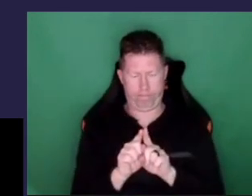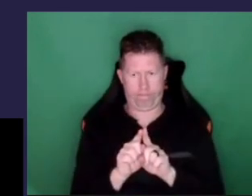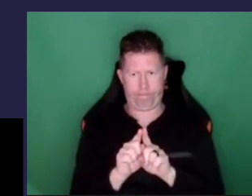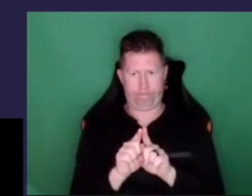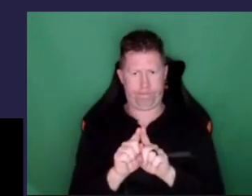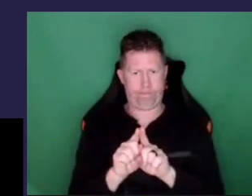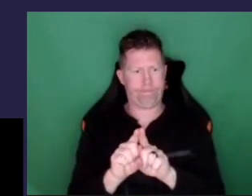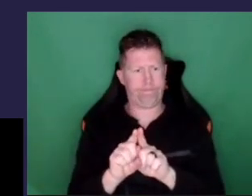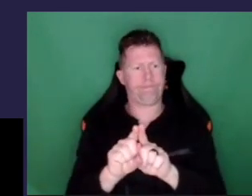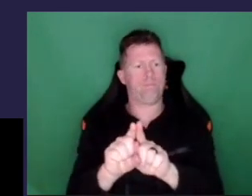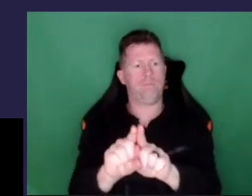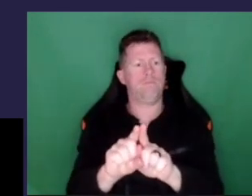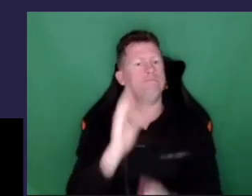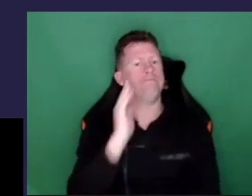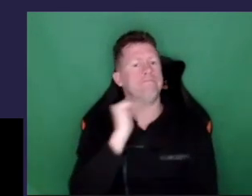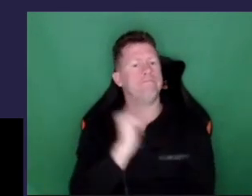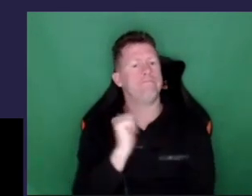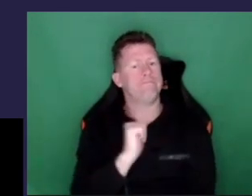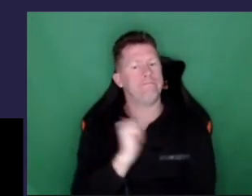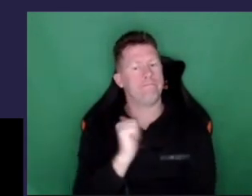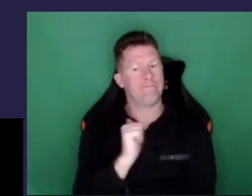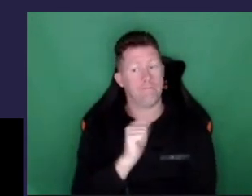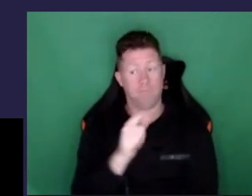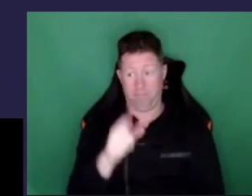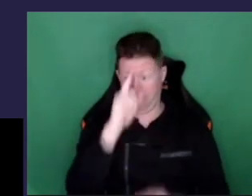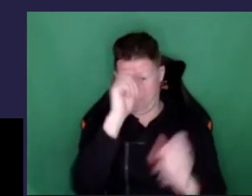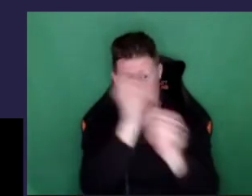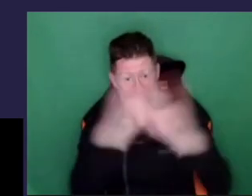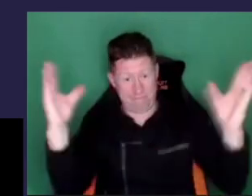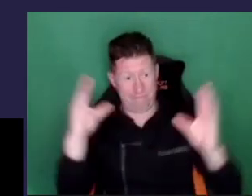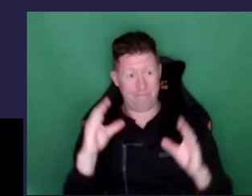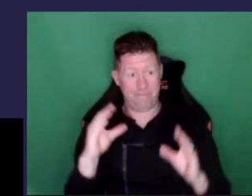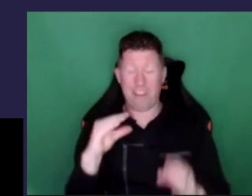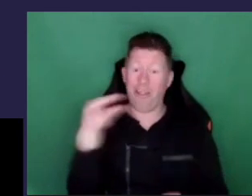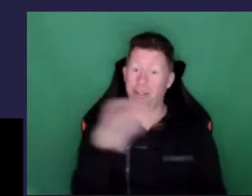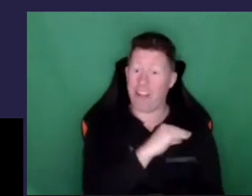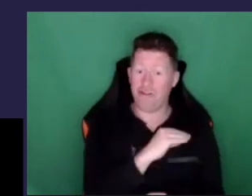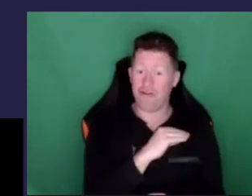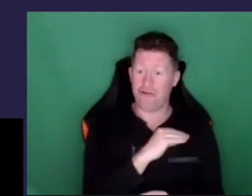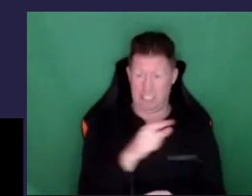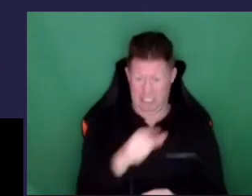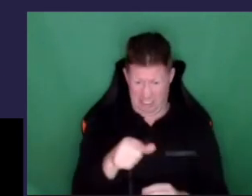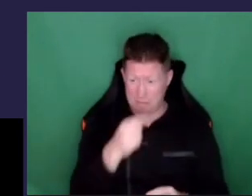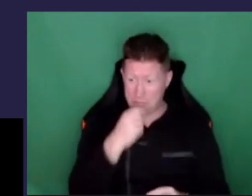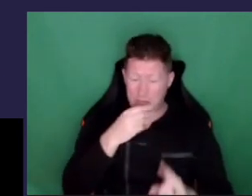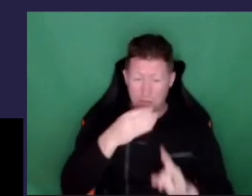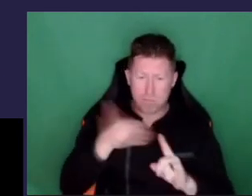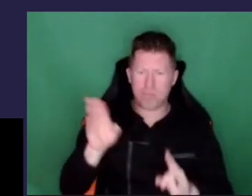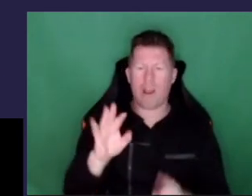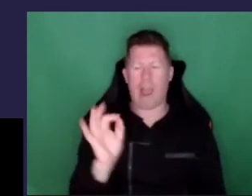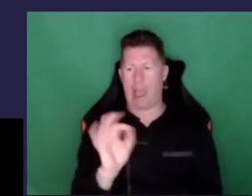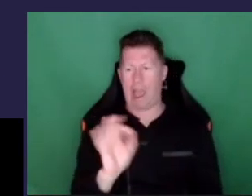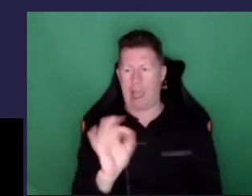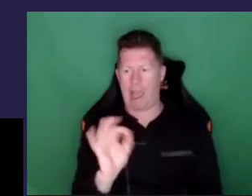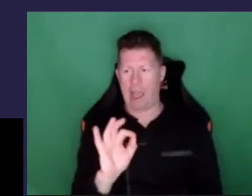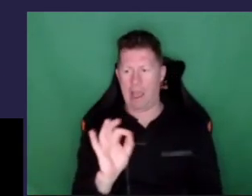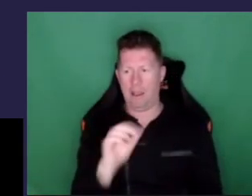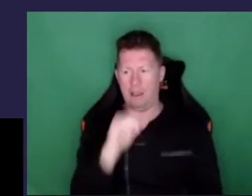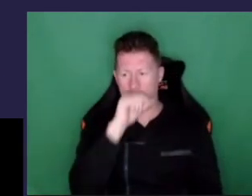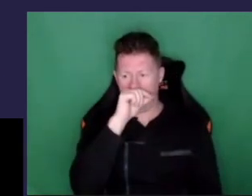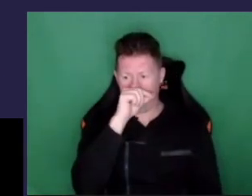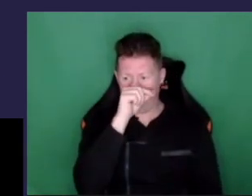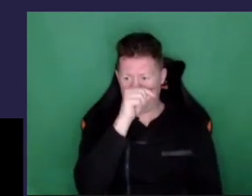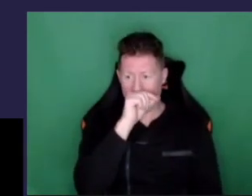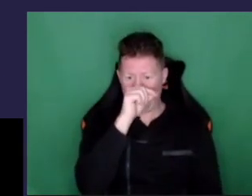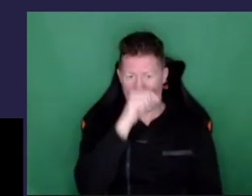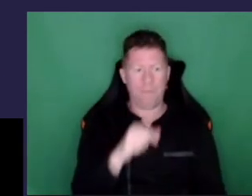matter what. Can you imagine having lunch together is a radical act? Depends on who you have lunch with and where you